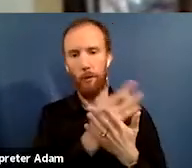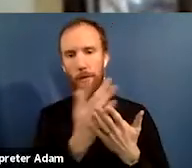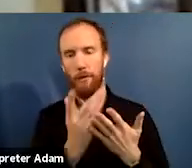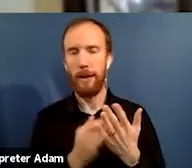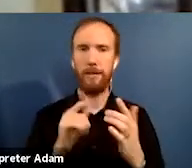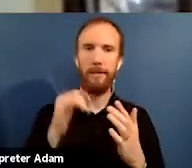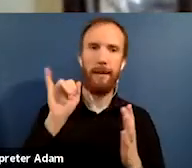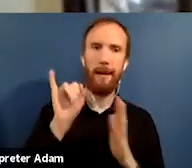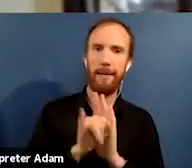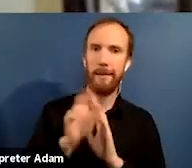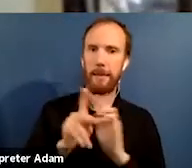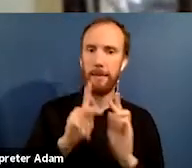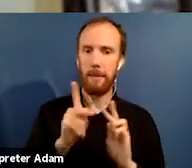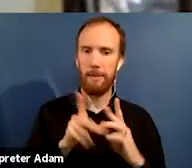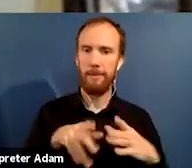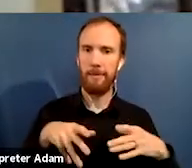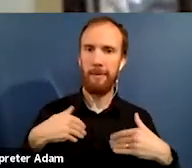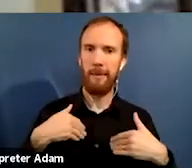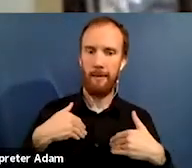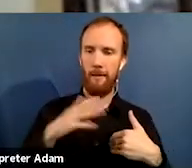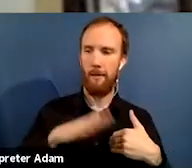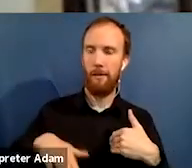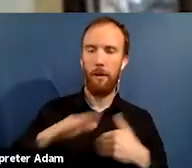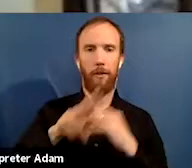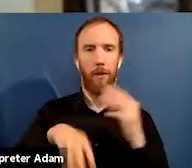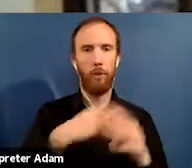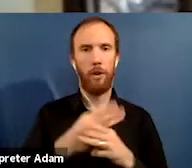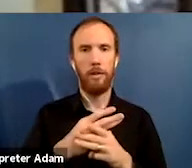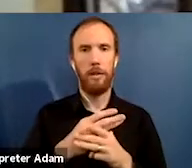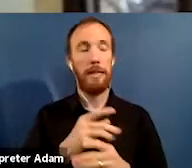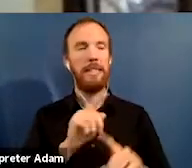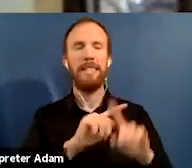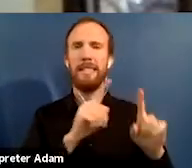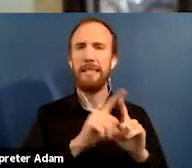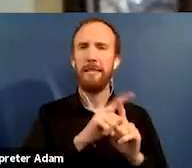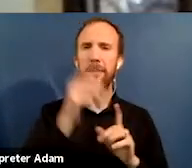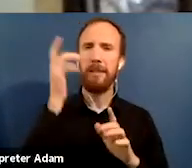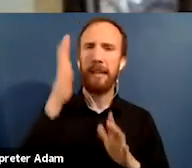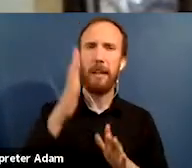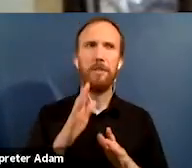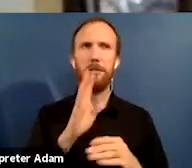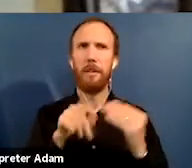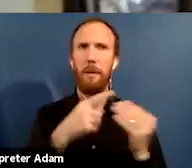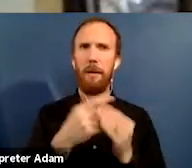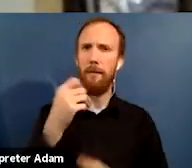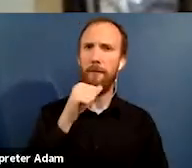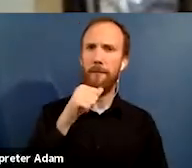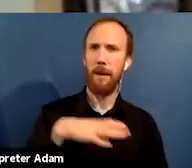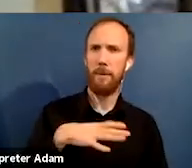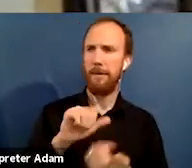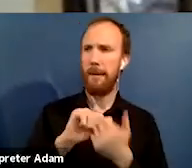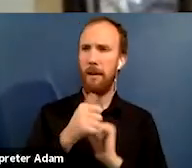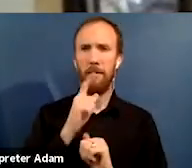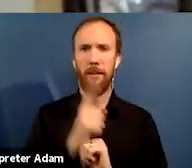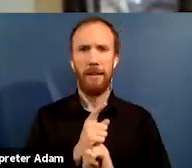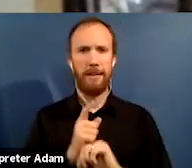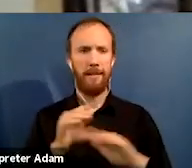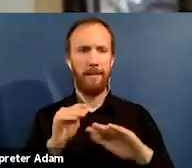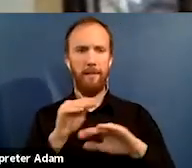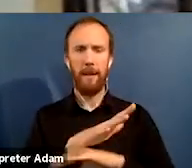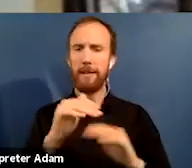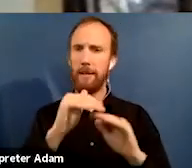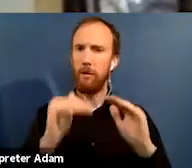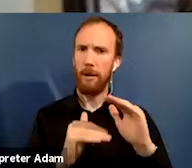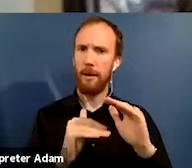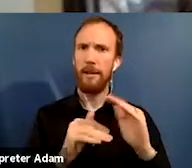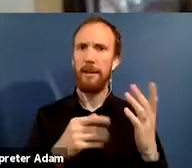world. These scholars have helped us to show how this framework, the sort of feminist framework of thinking about inequality, actually can be applied as